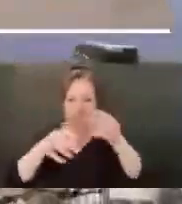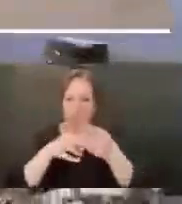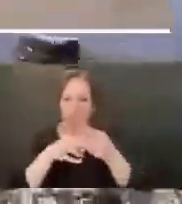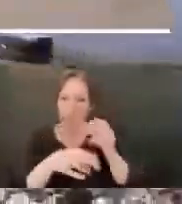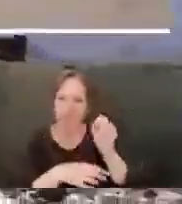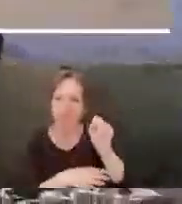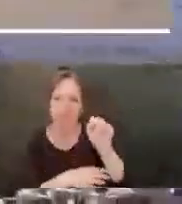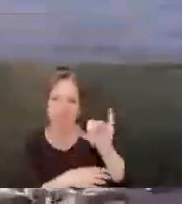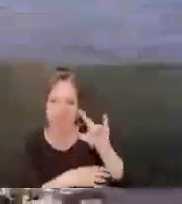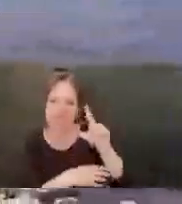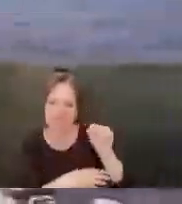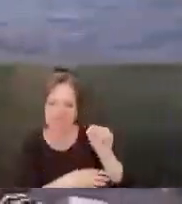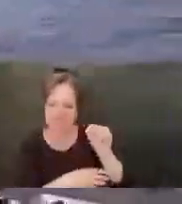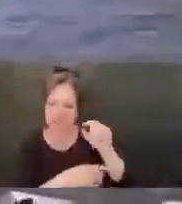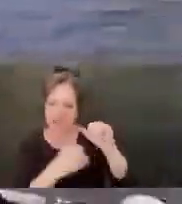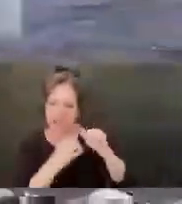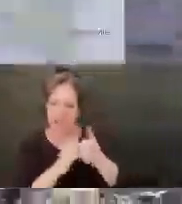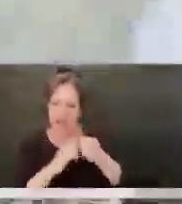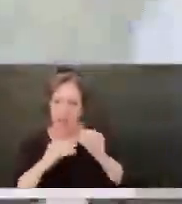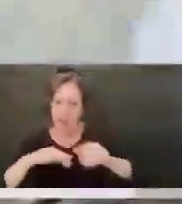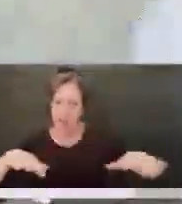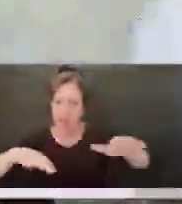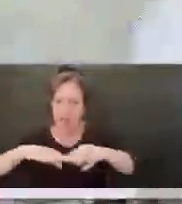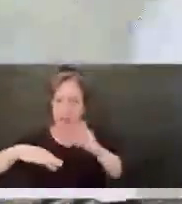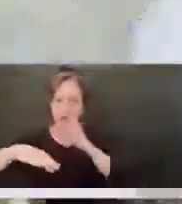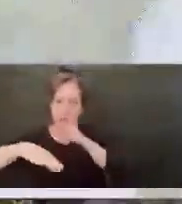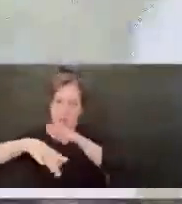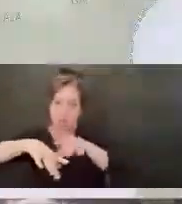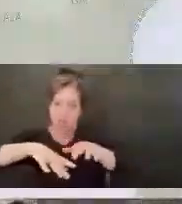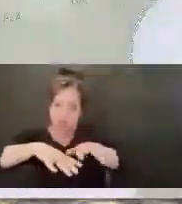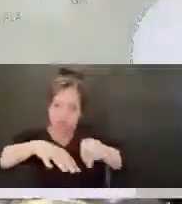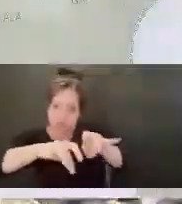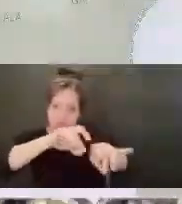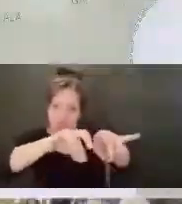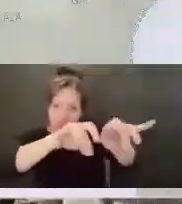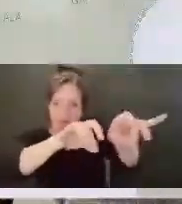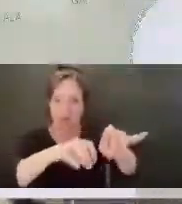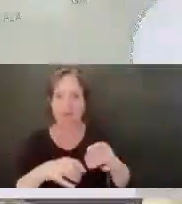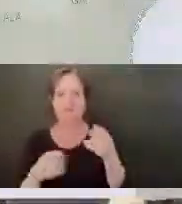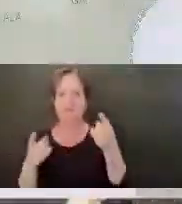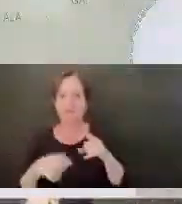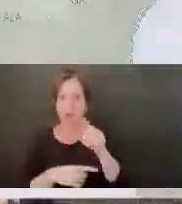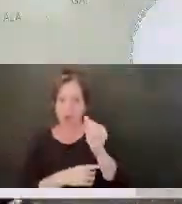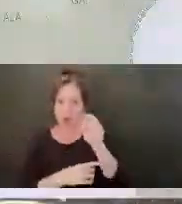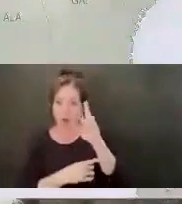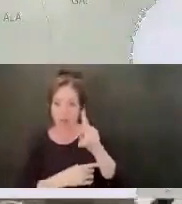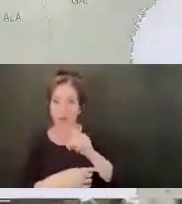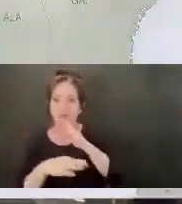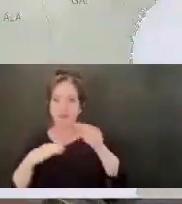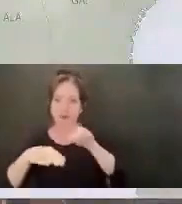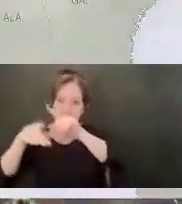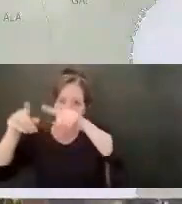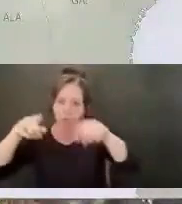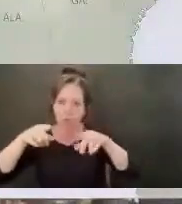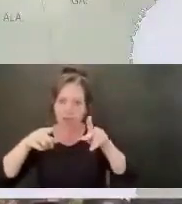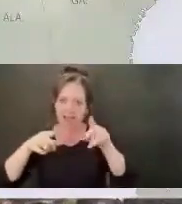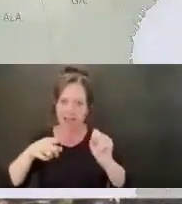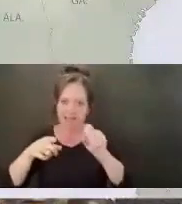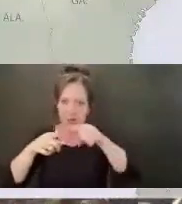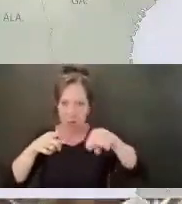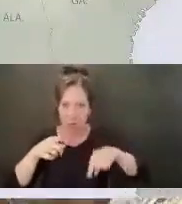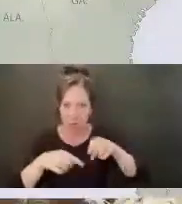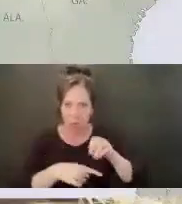up debris as it flows over the land. The Arkansas River keeps flowing to Kansas, then south to Oklahoma and